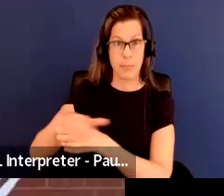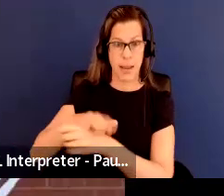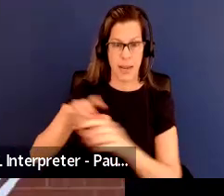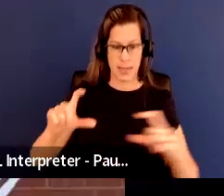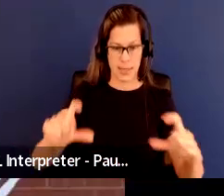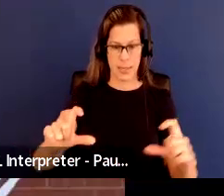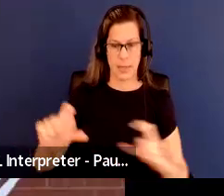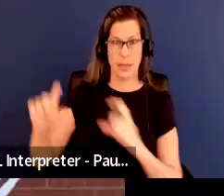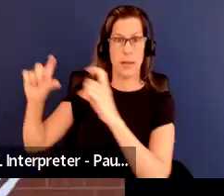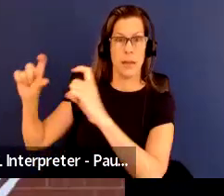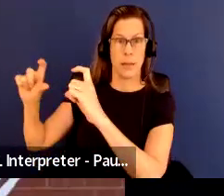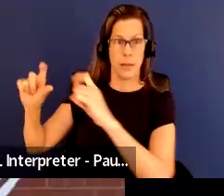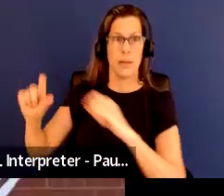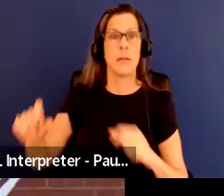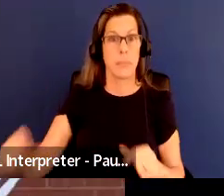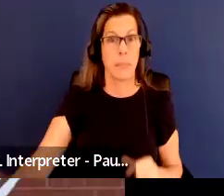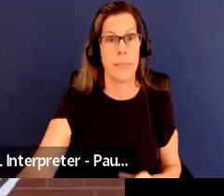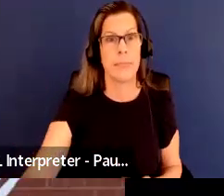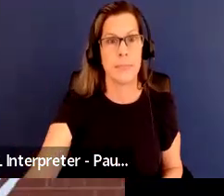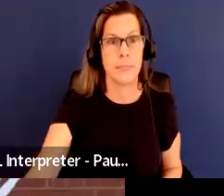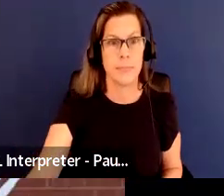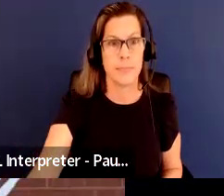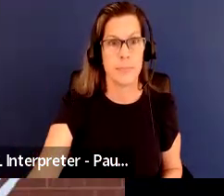your screen.